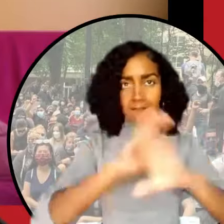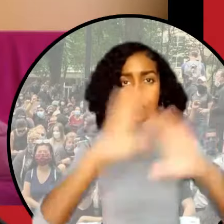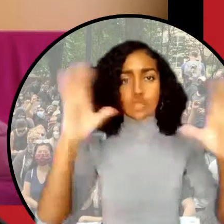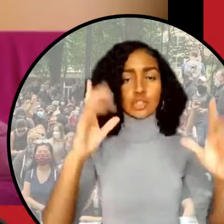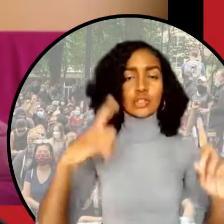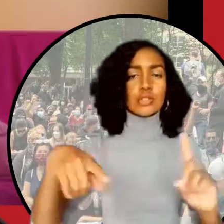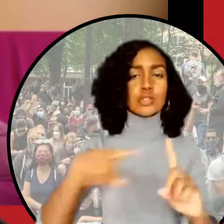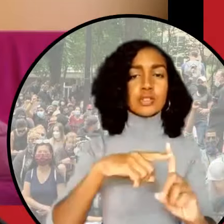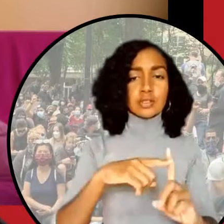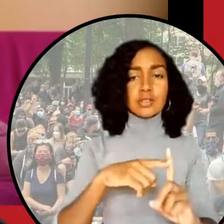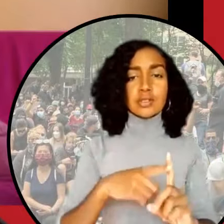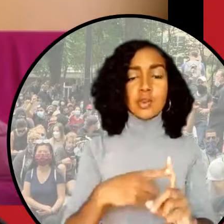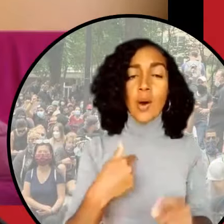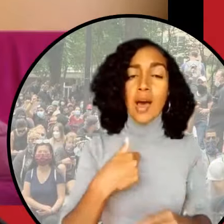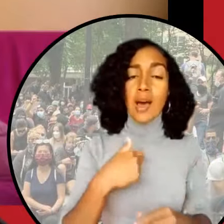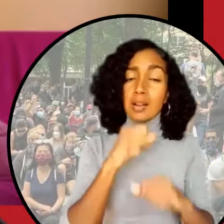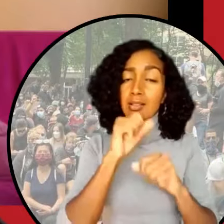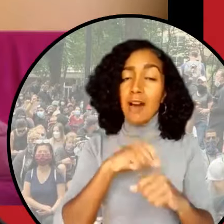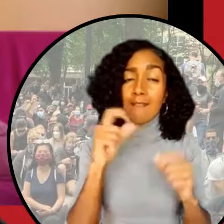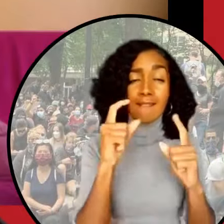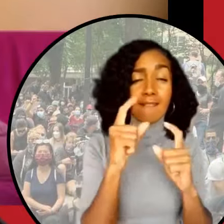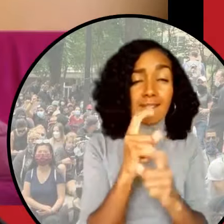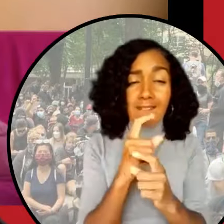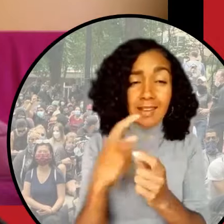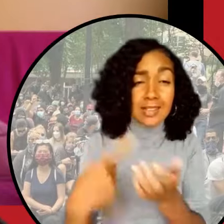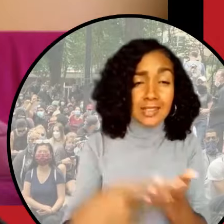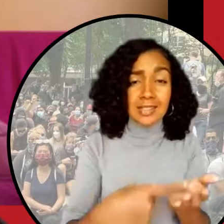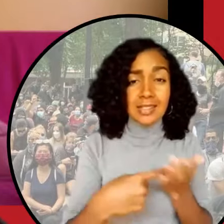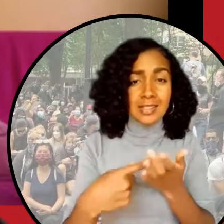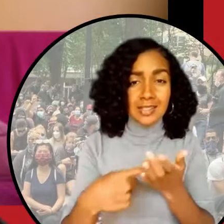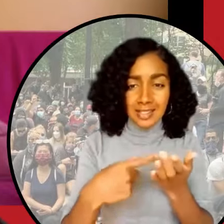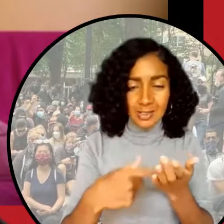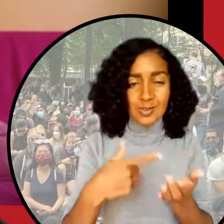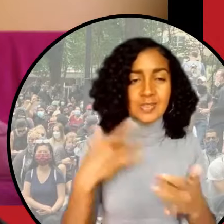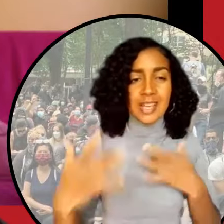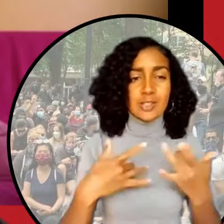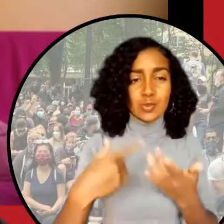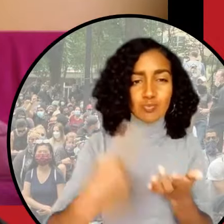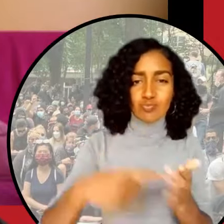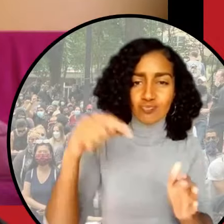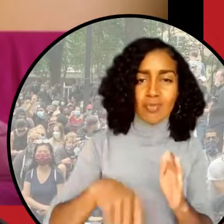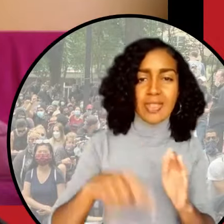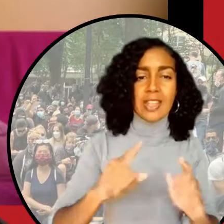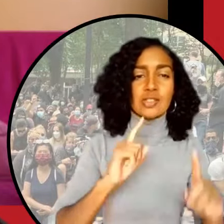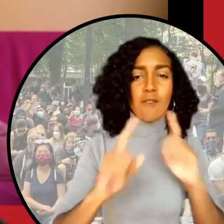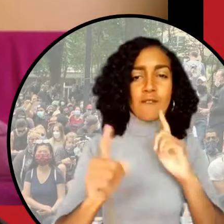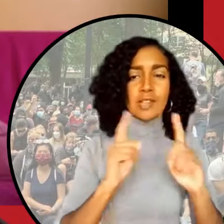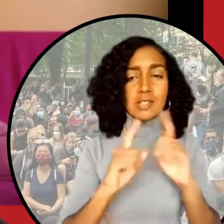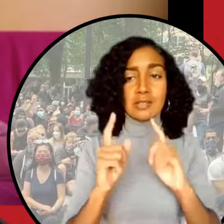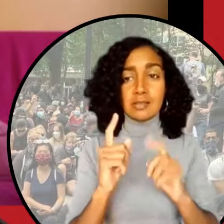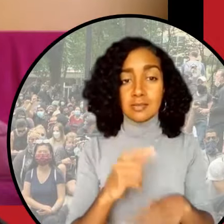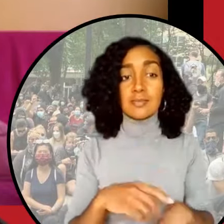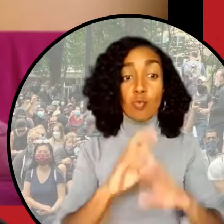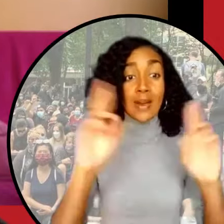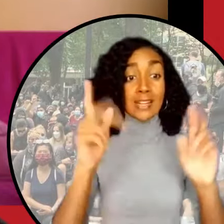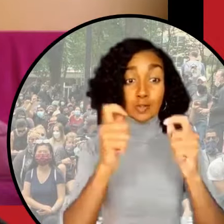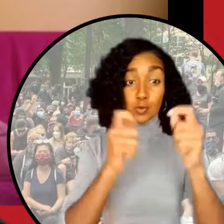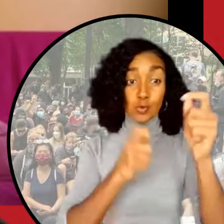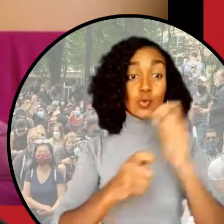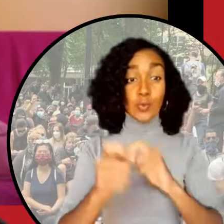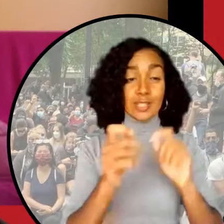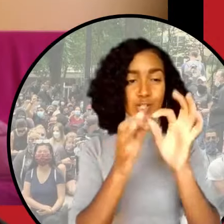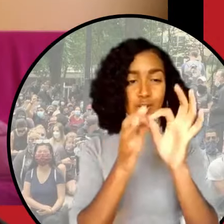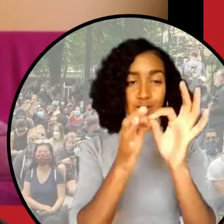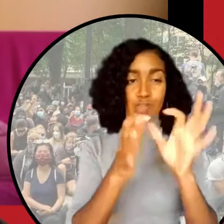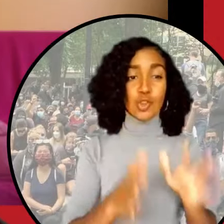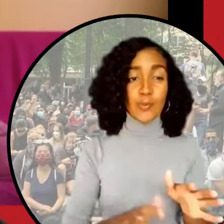as a humble steward of a generative conversation. Some folks call electoral organizing a necessary power-building move that navigates